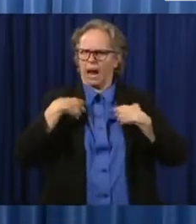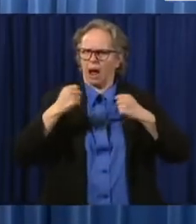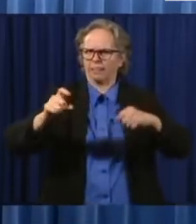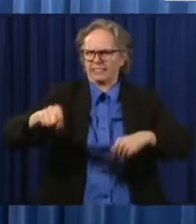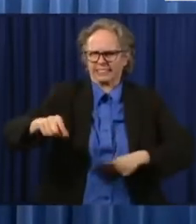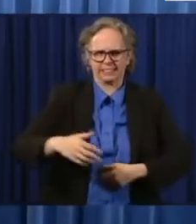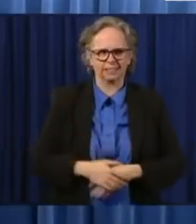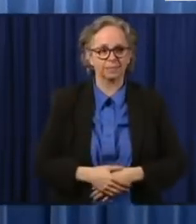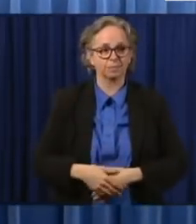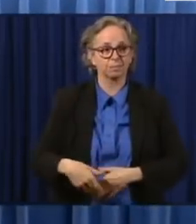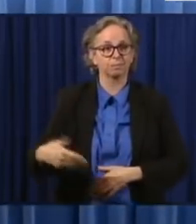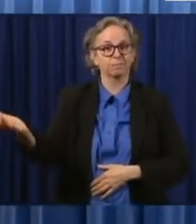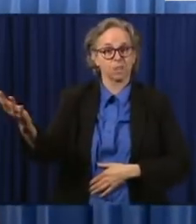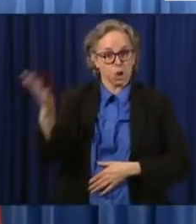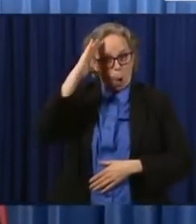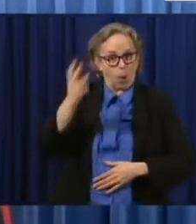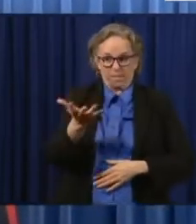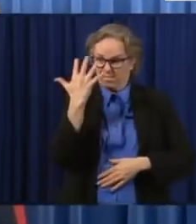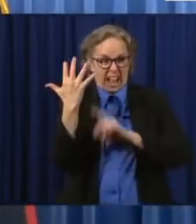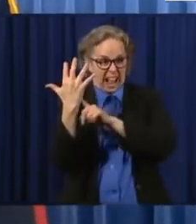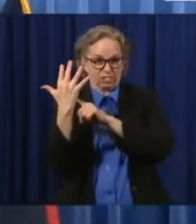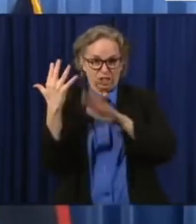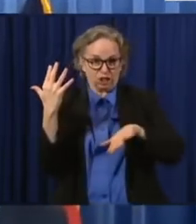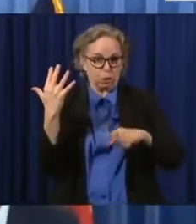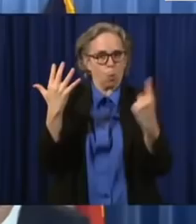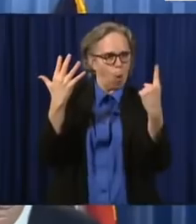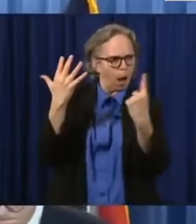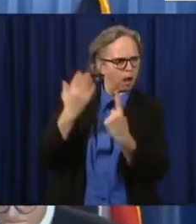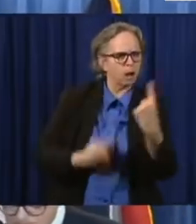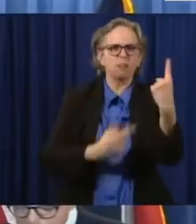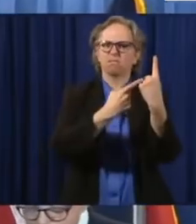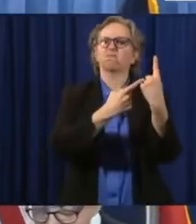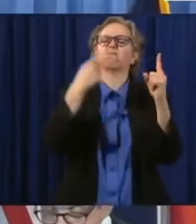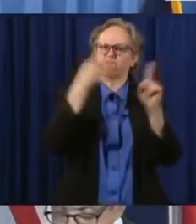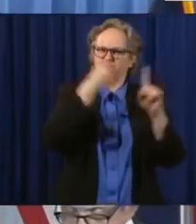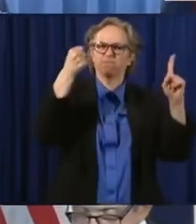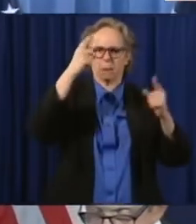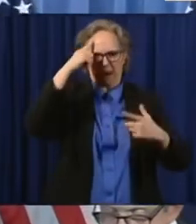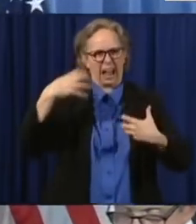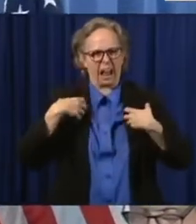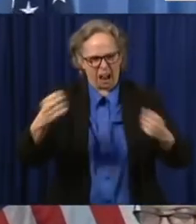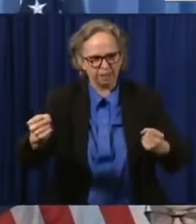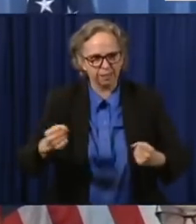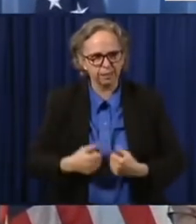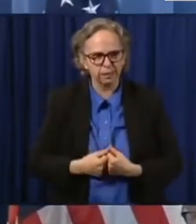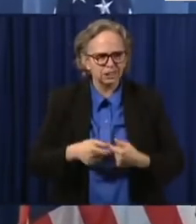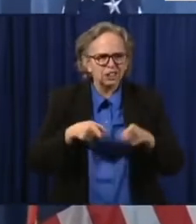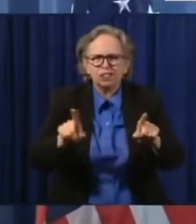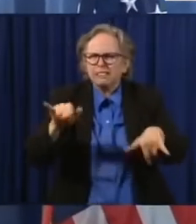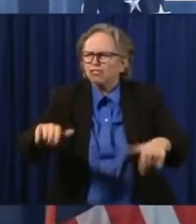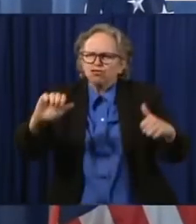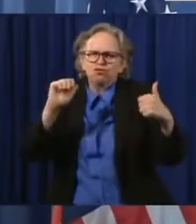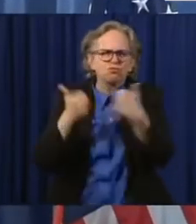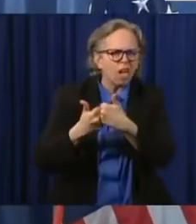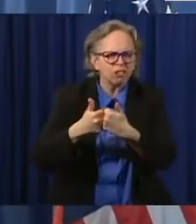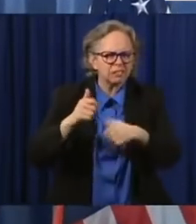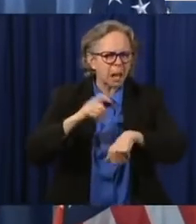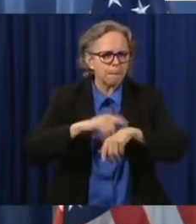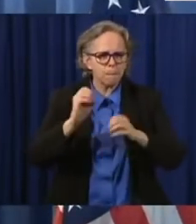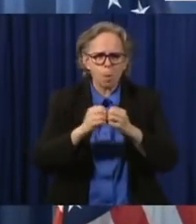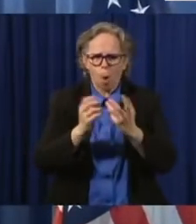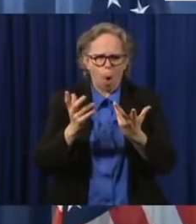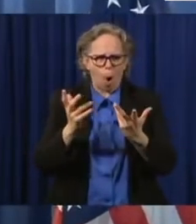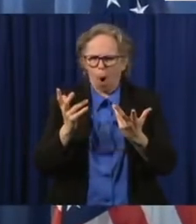1 in 5 children is living with a mental illness. During this challenging time, many more could be struggling in silence. On